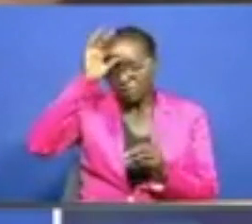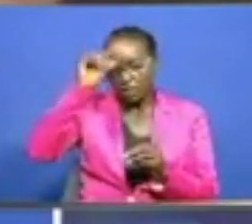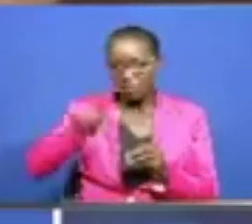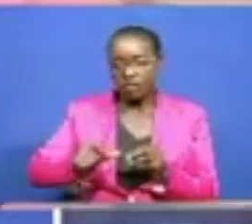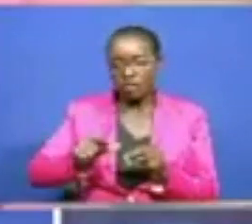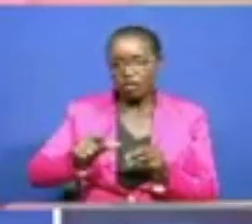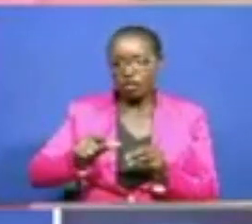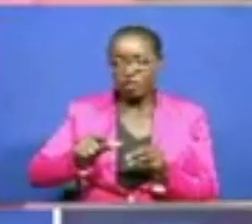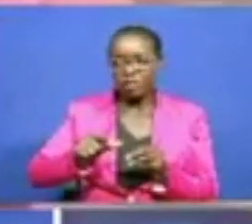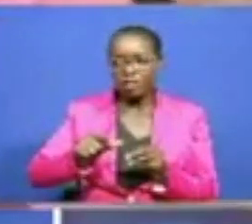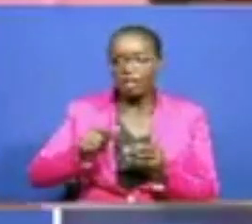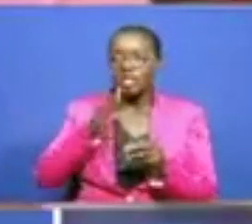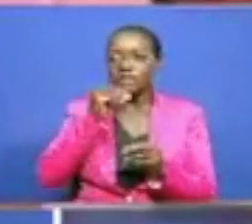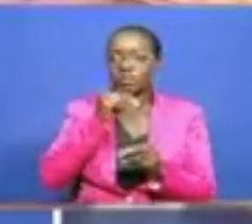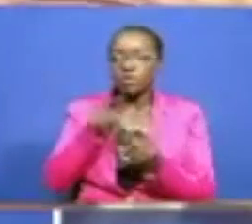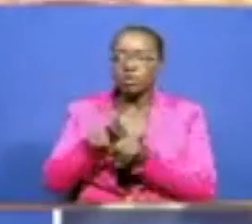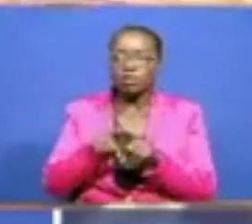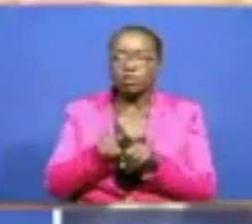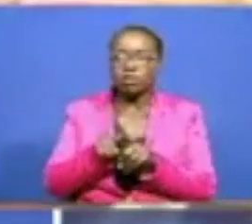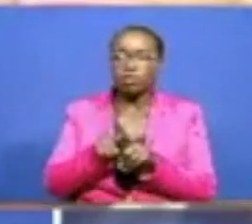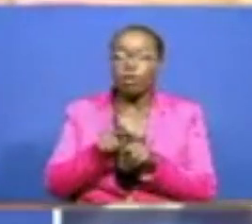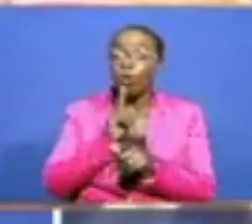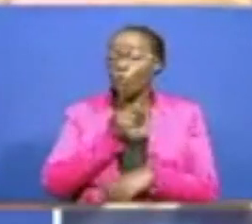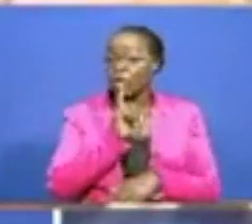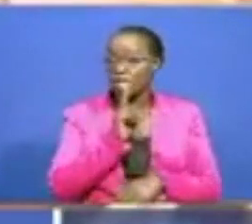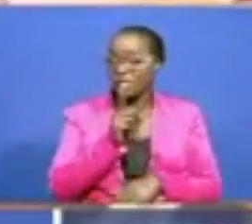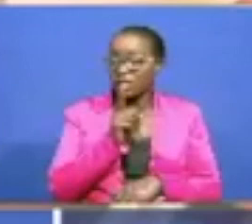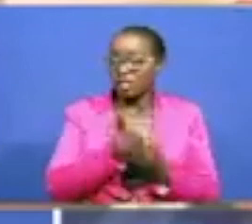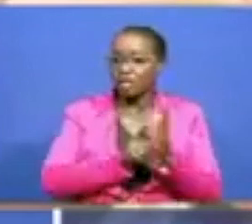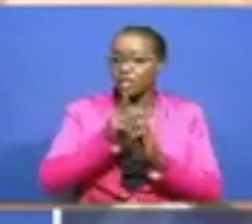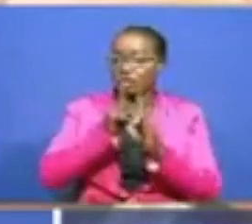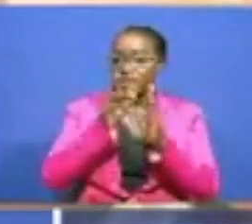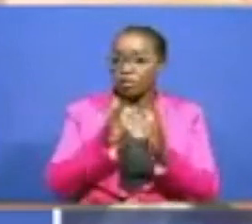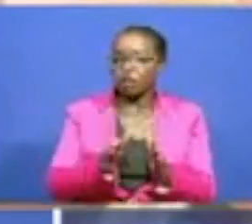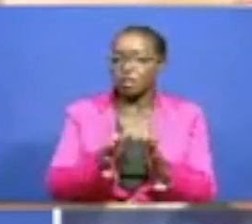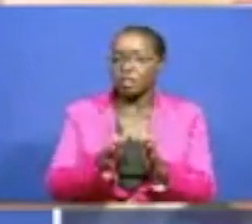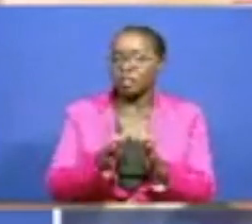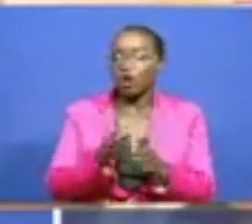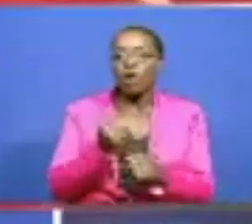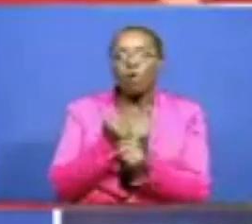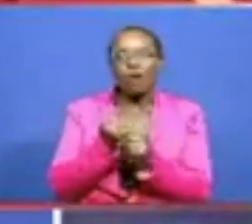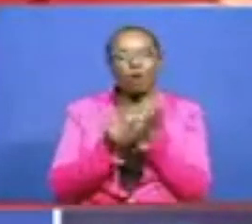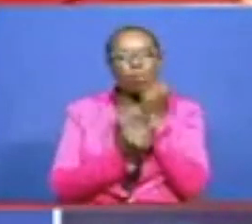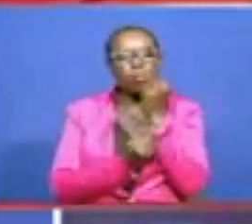spoke during the requiem mass, issued a stern warning to developers who undertake substandard